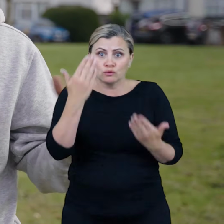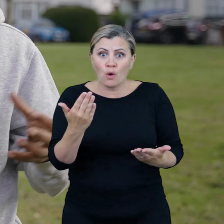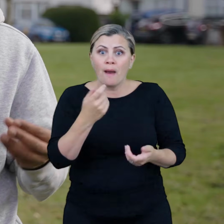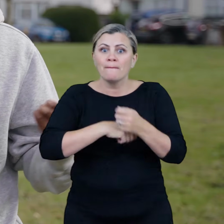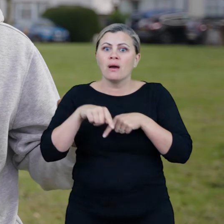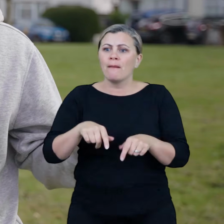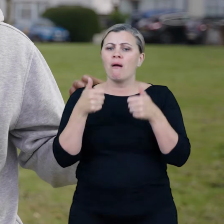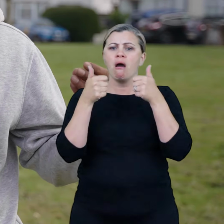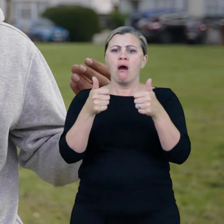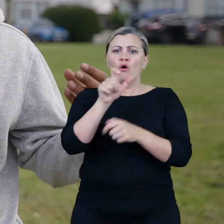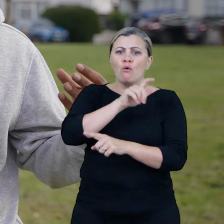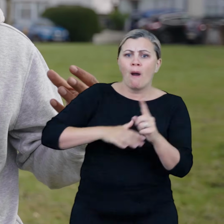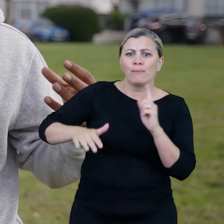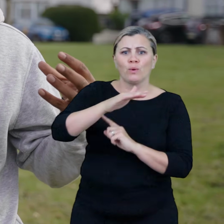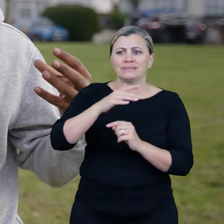it was a really